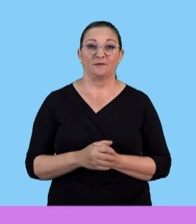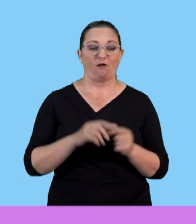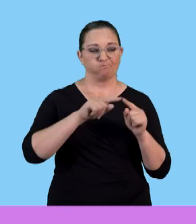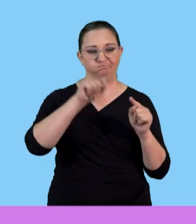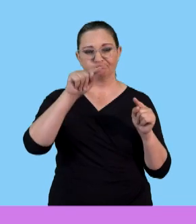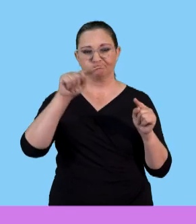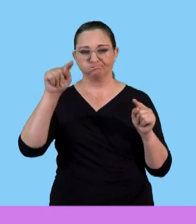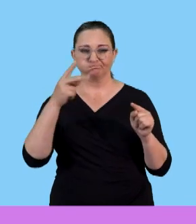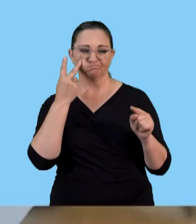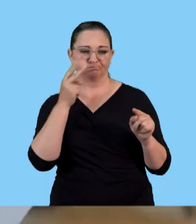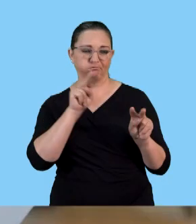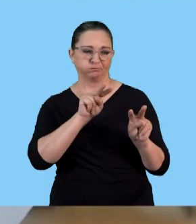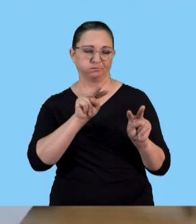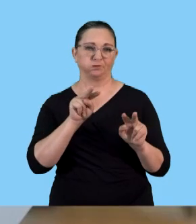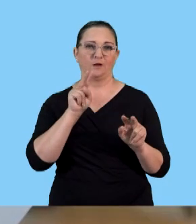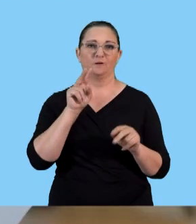interpreting graphs.